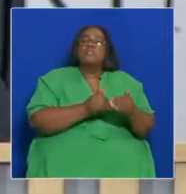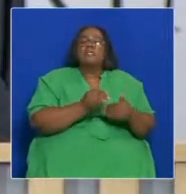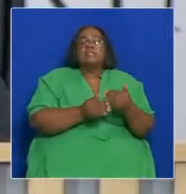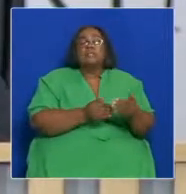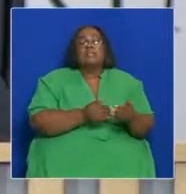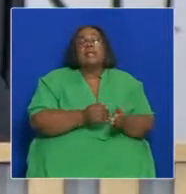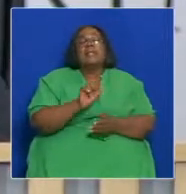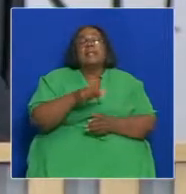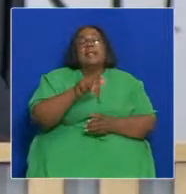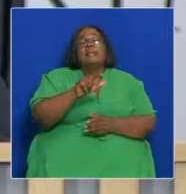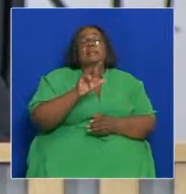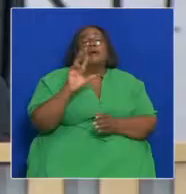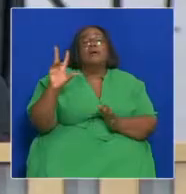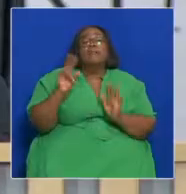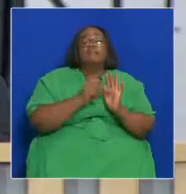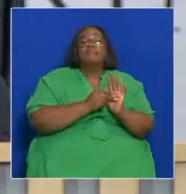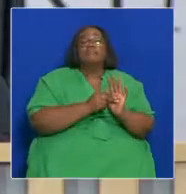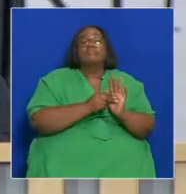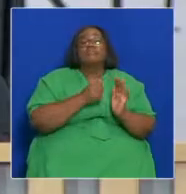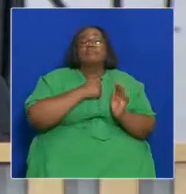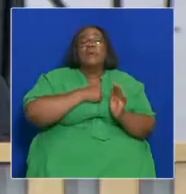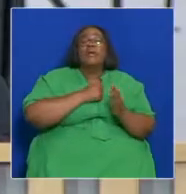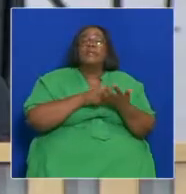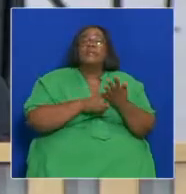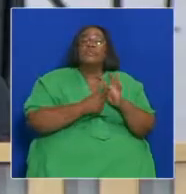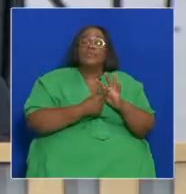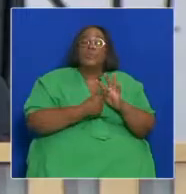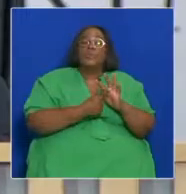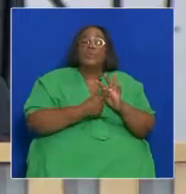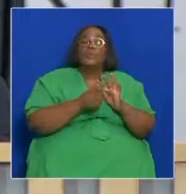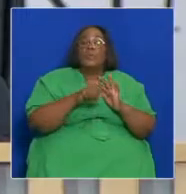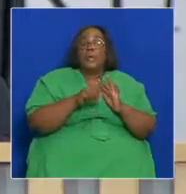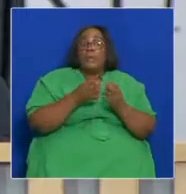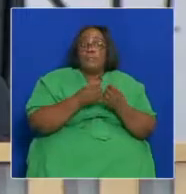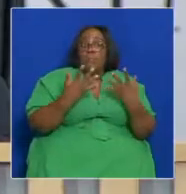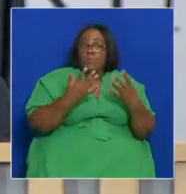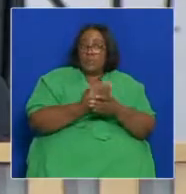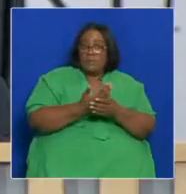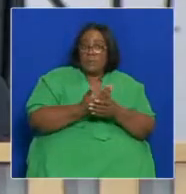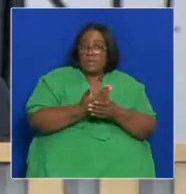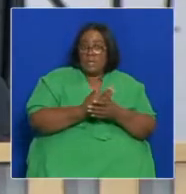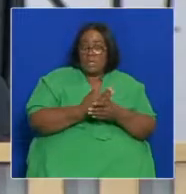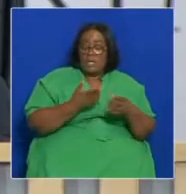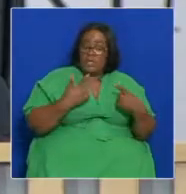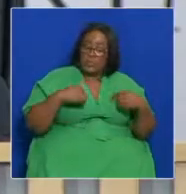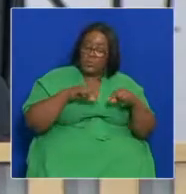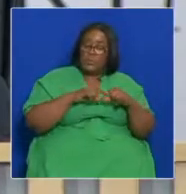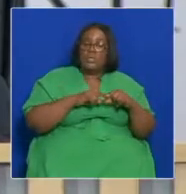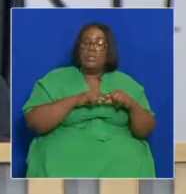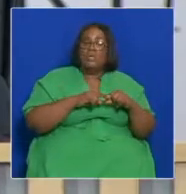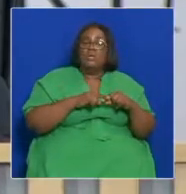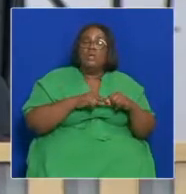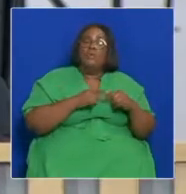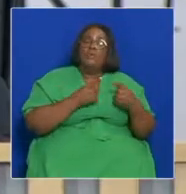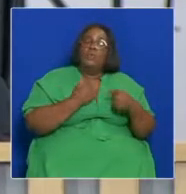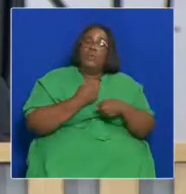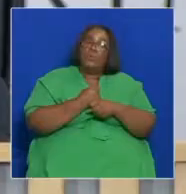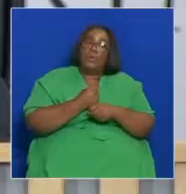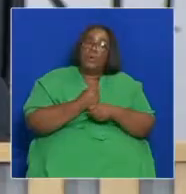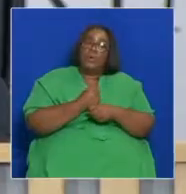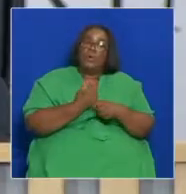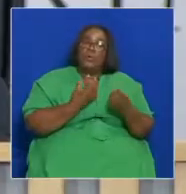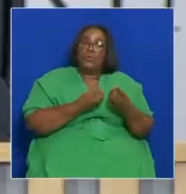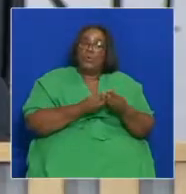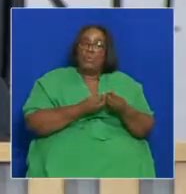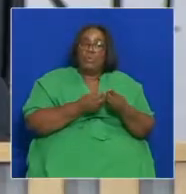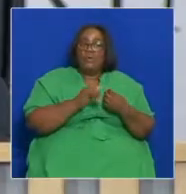show that, in fact, most of the matters that we did in IDEC are matters that